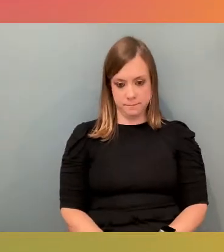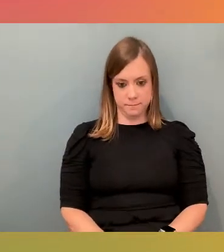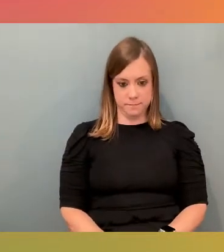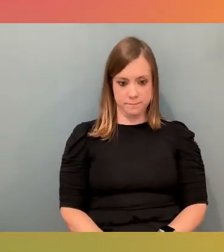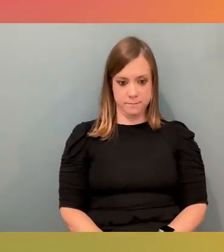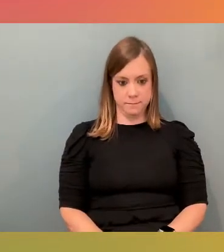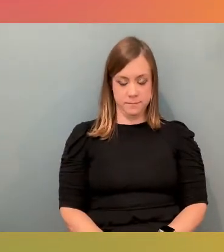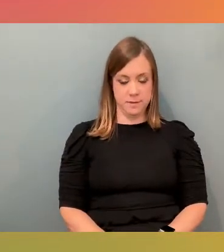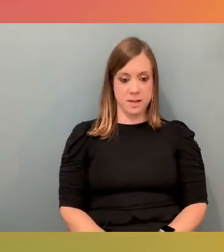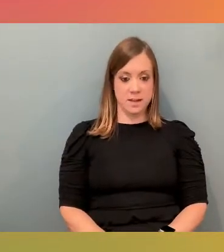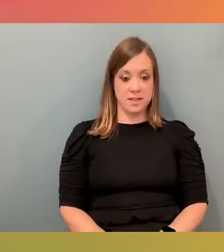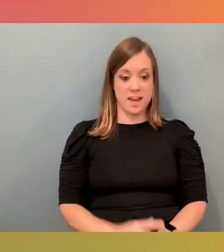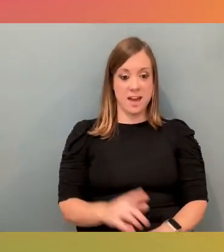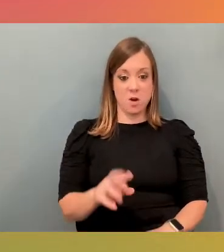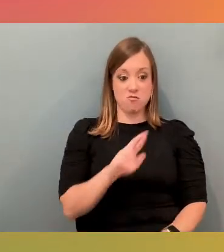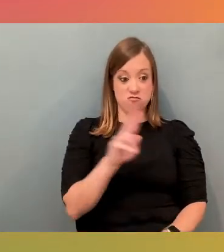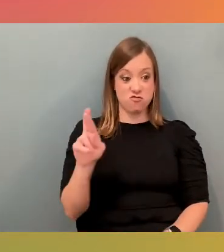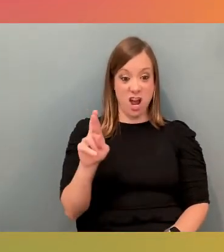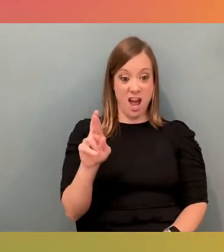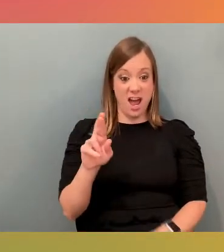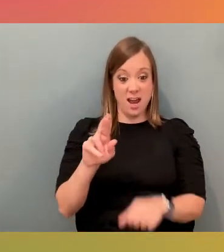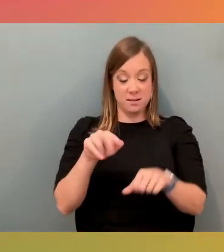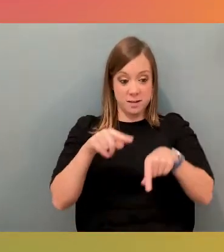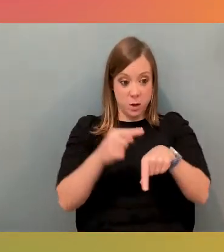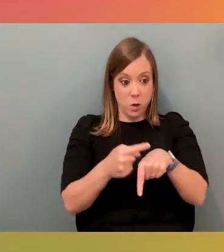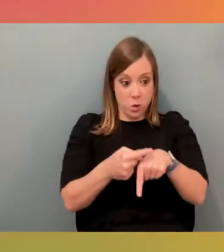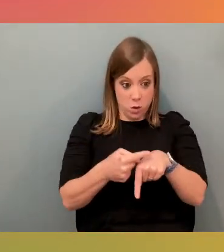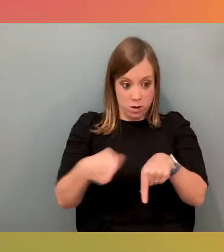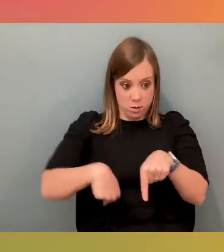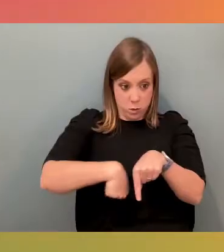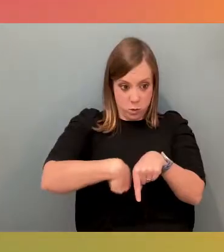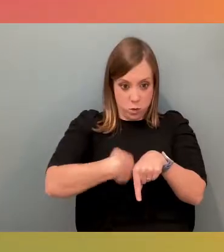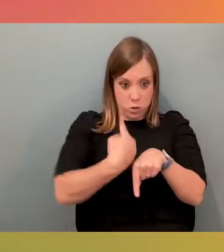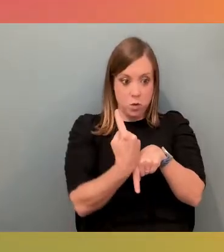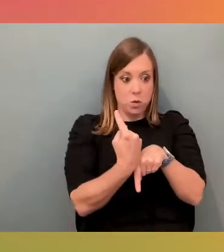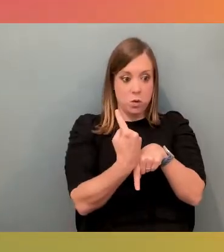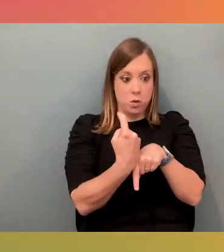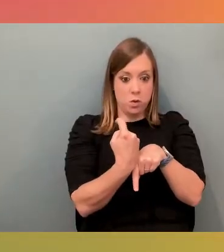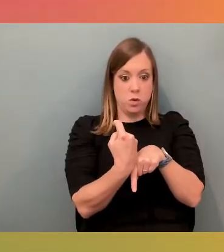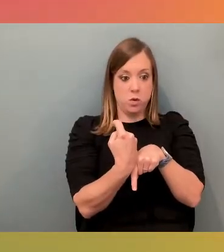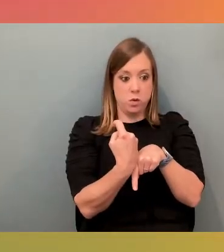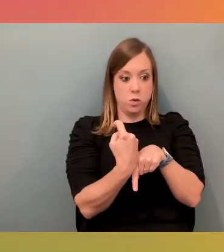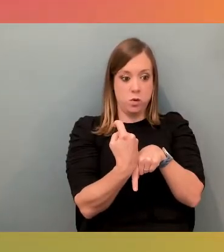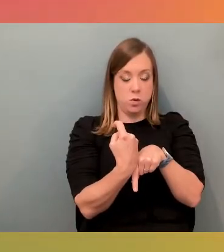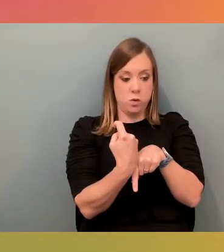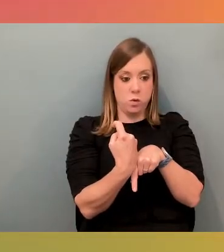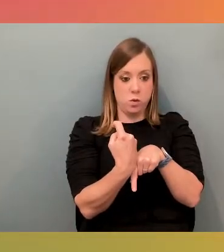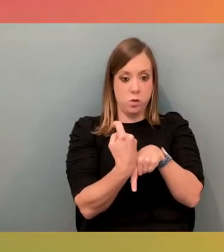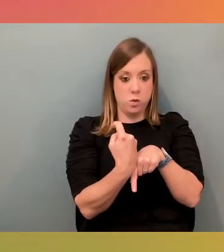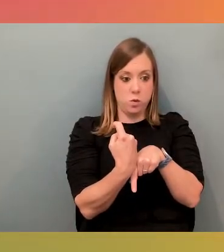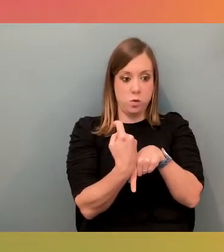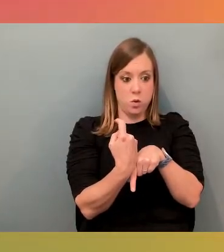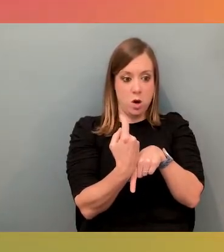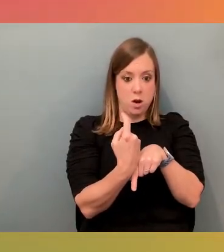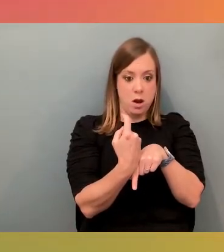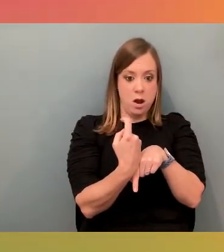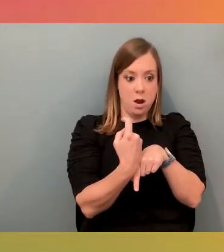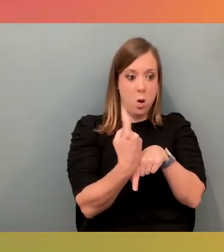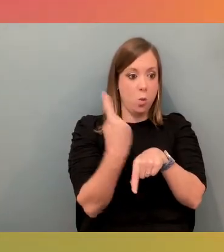Inhale, sweep the right toes up to the sky. Bend the knee and open the hip. We're just here for one breath.